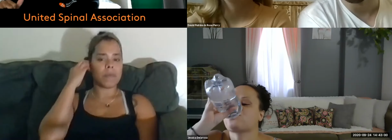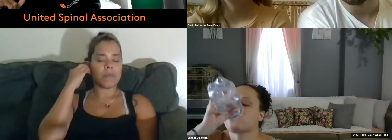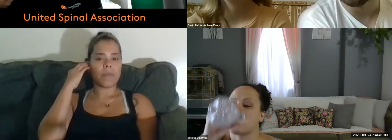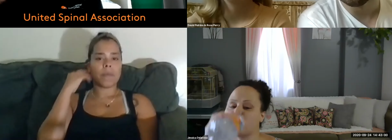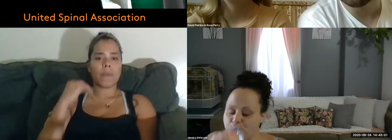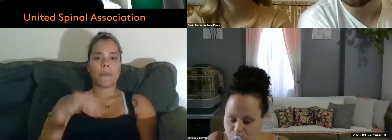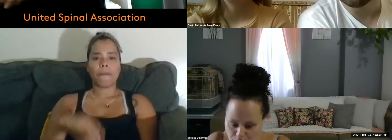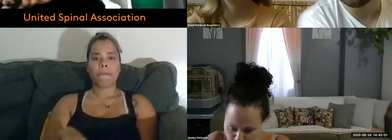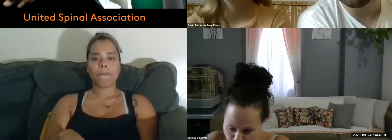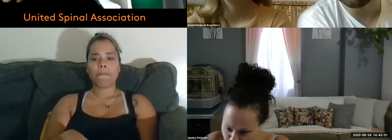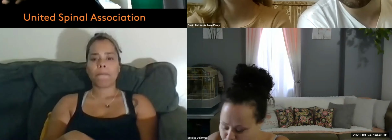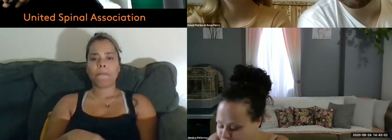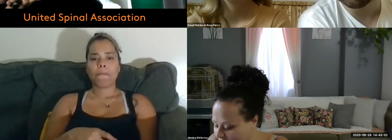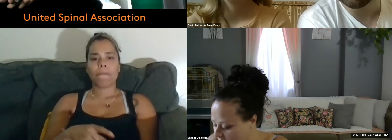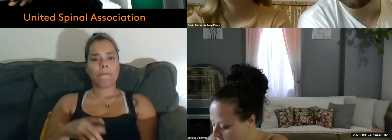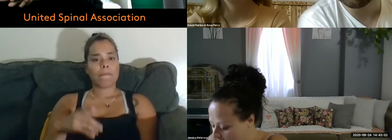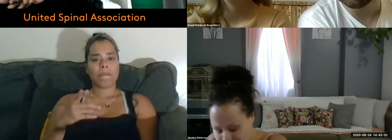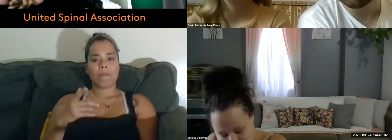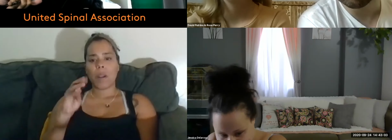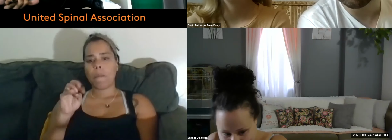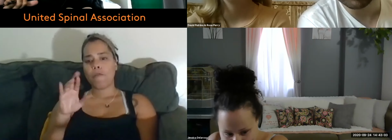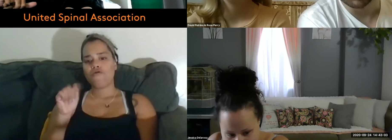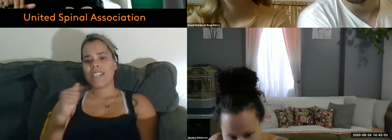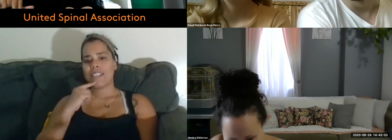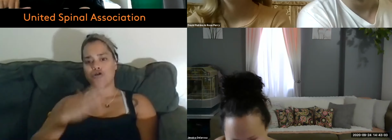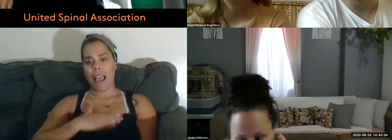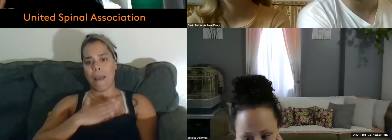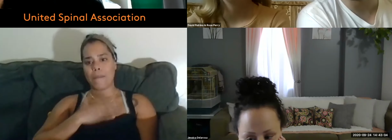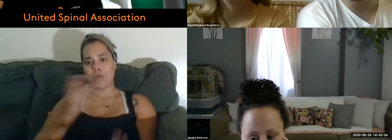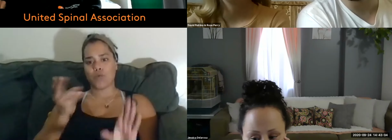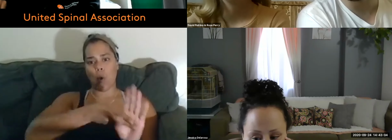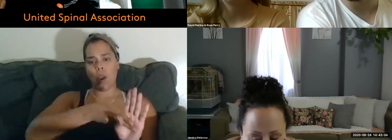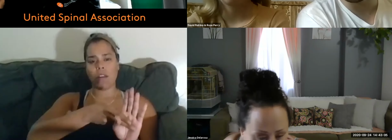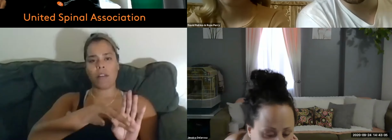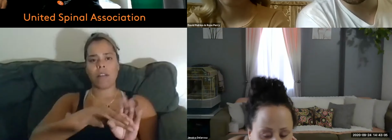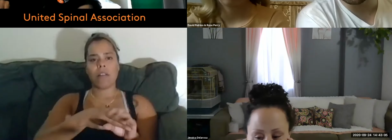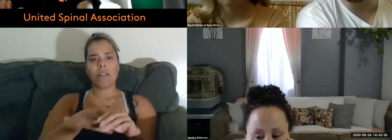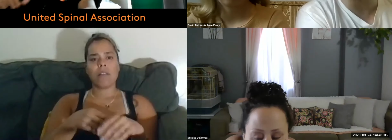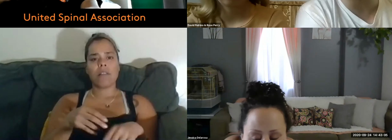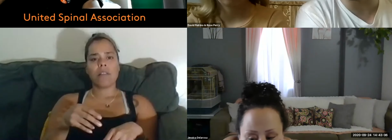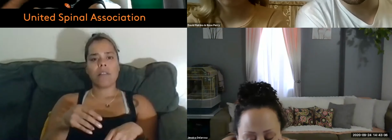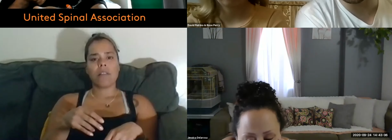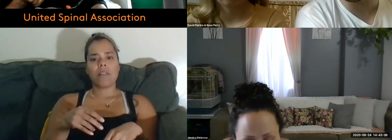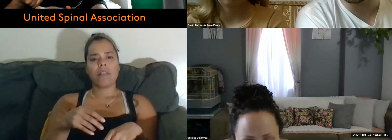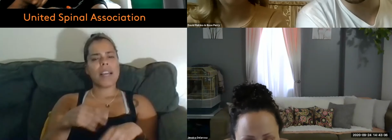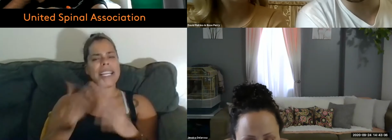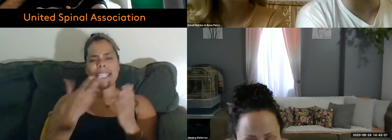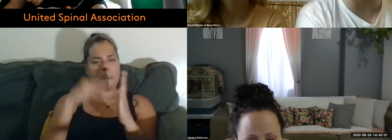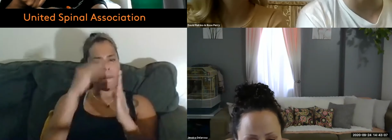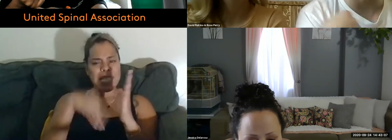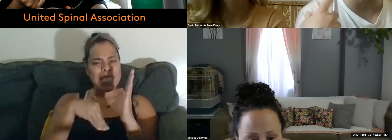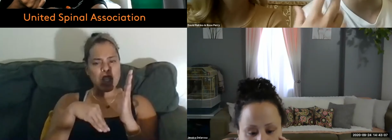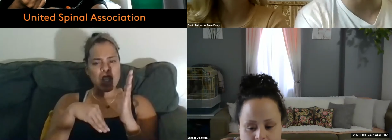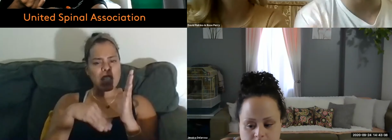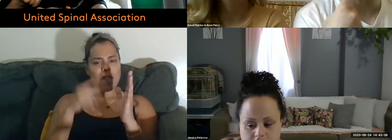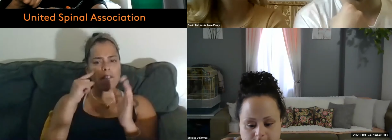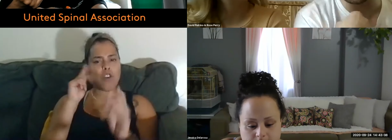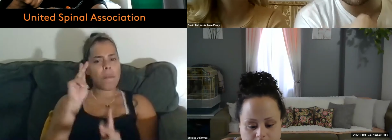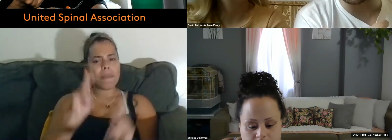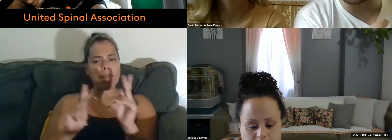letter that you guys have distributed? You know, is it just a petition for individuals to sign on, or it's a